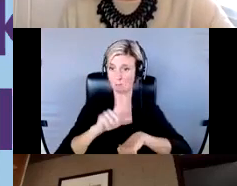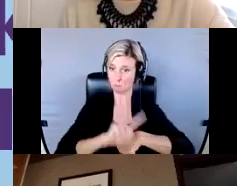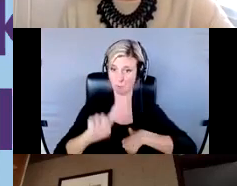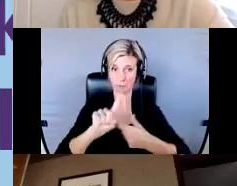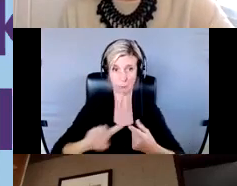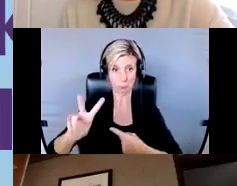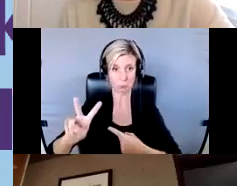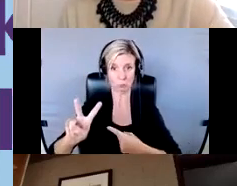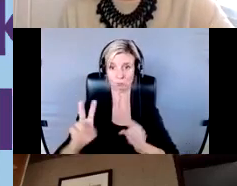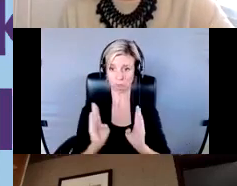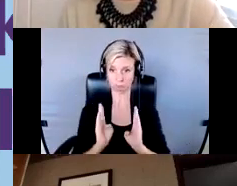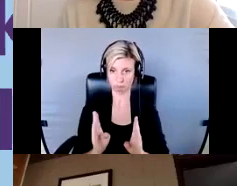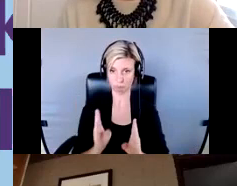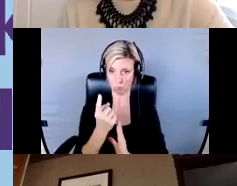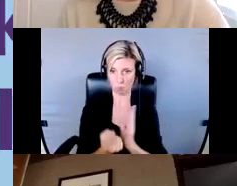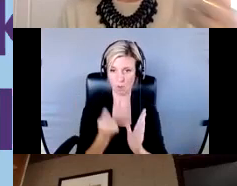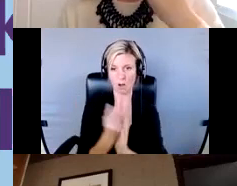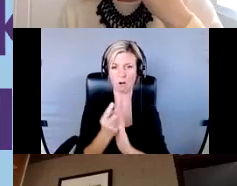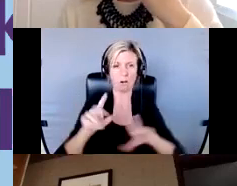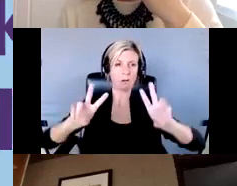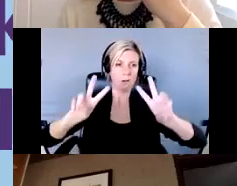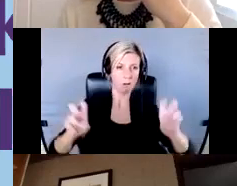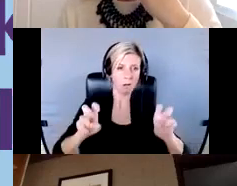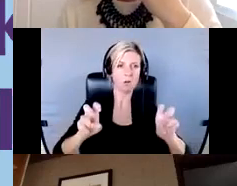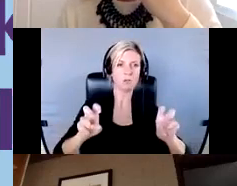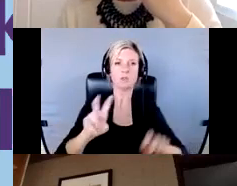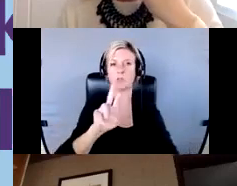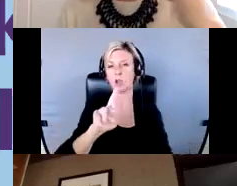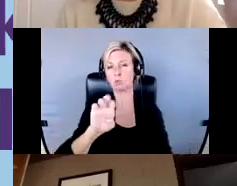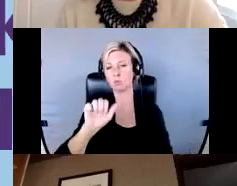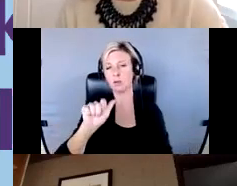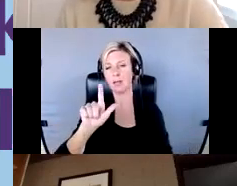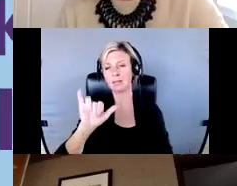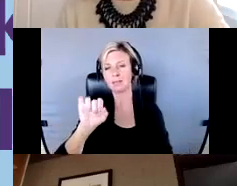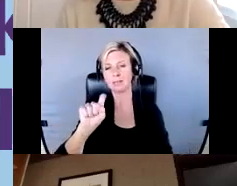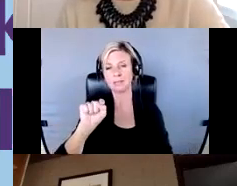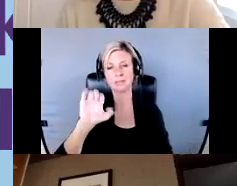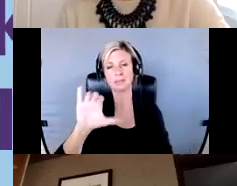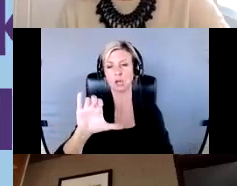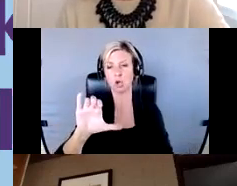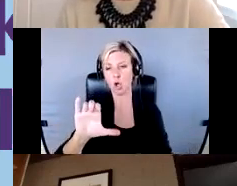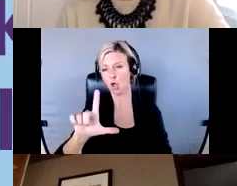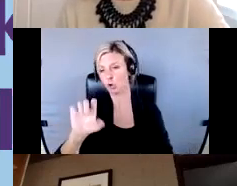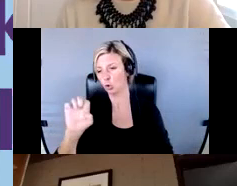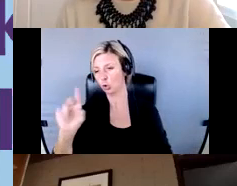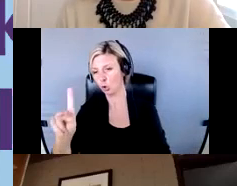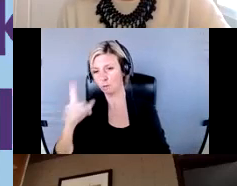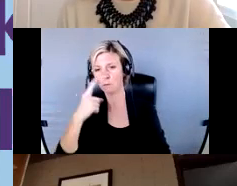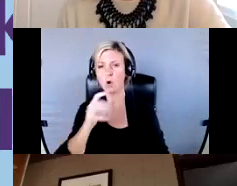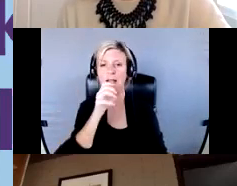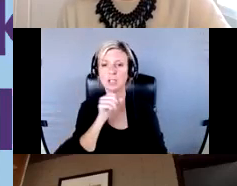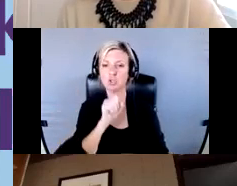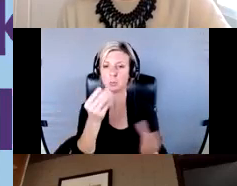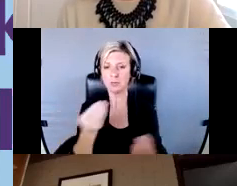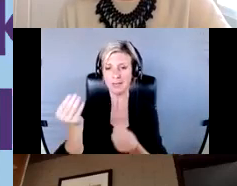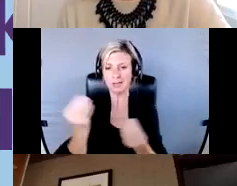And it's called A Realistic Look at Elder Mediation. We've had so many inquiries around mediation, particularly elder